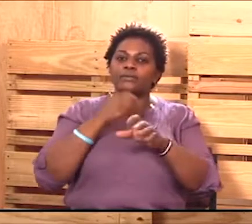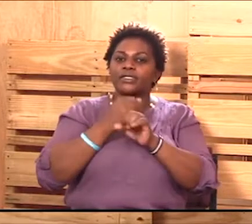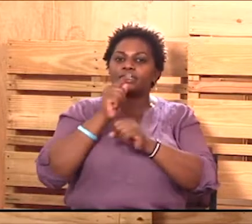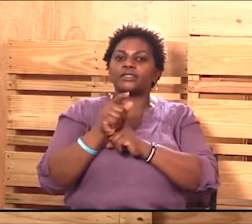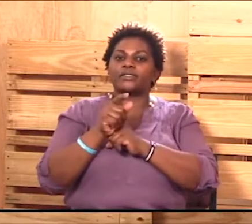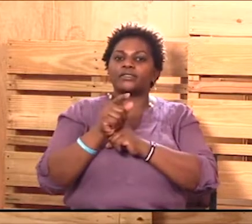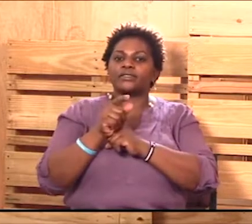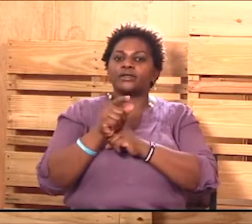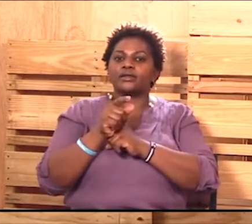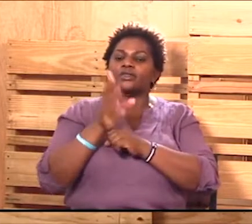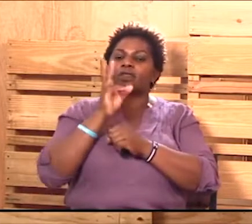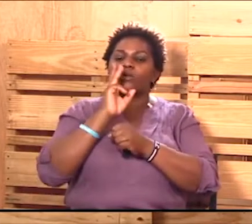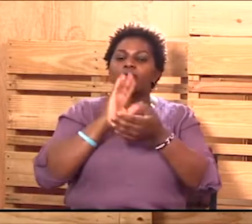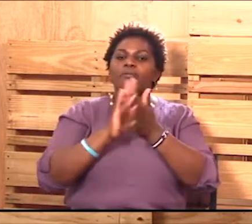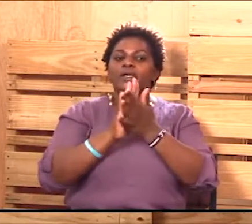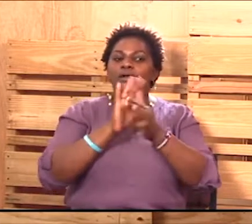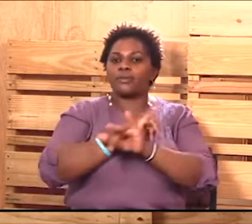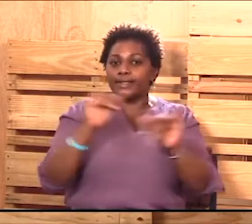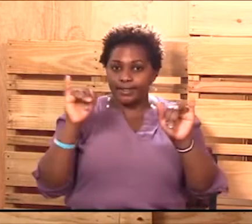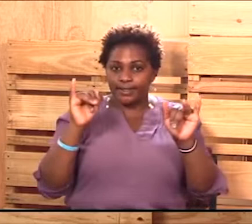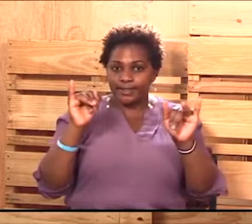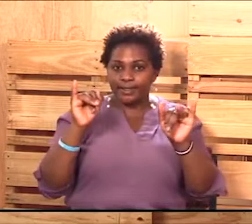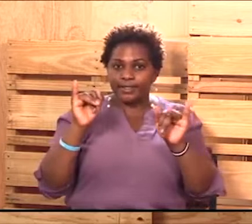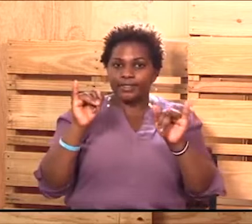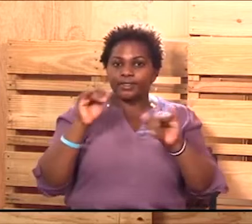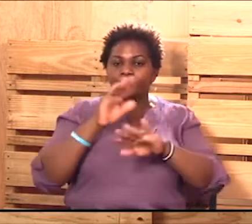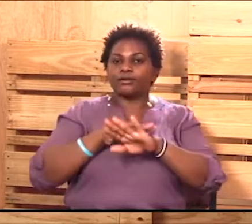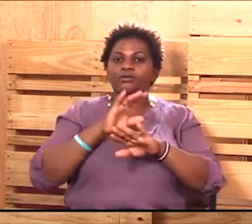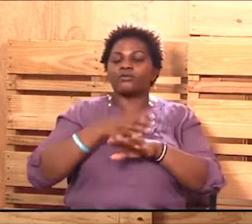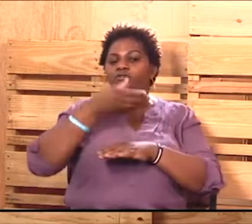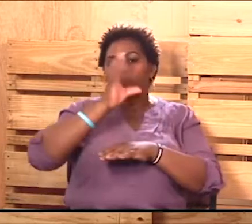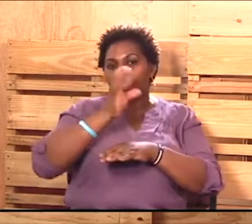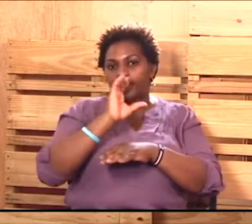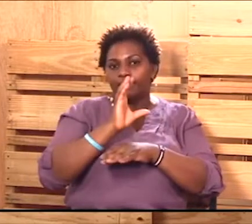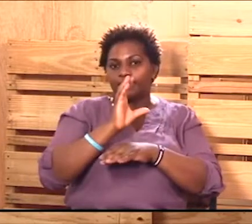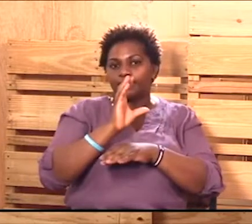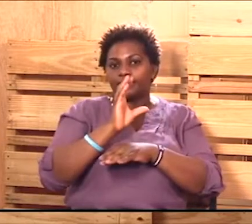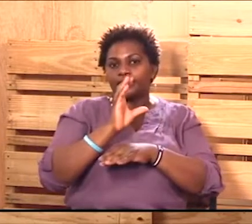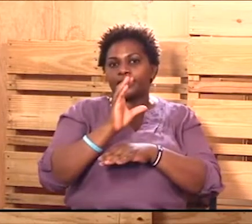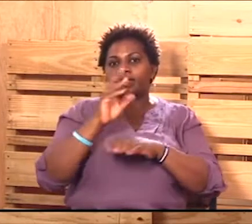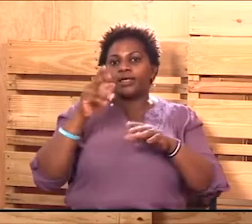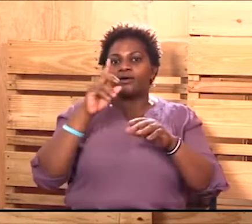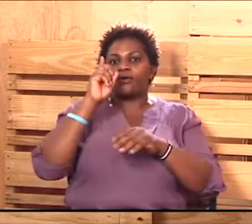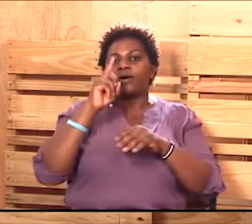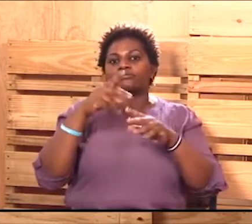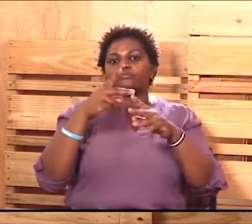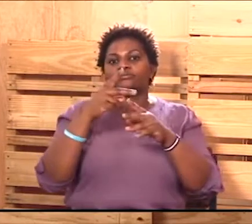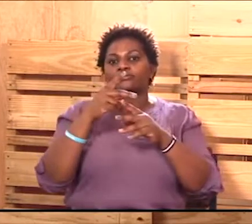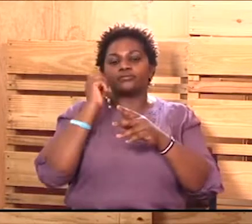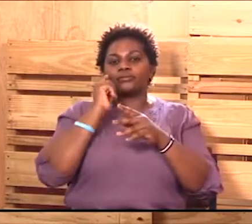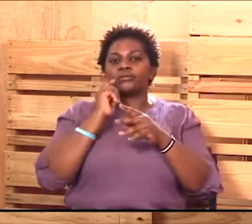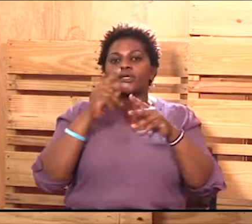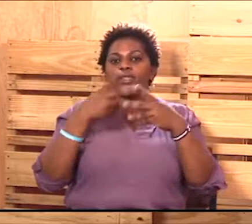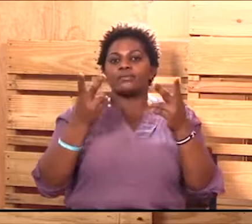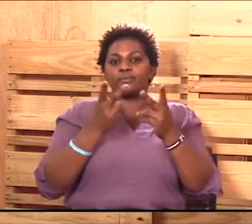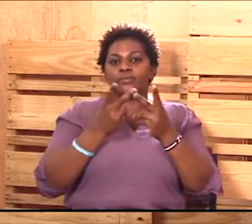that, the water became clean and good for drinking. Yes, the place, one thing I would remind us, that the place